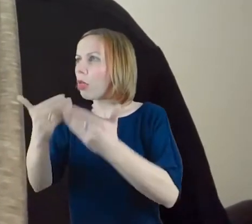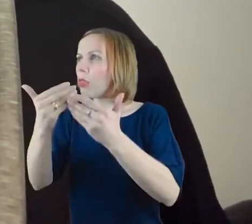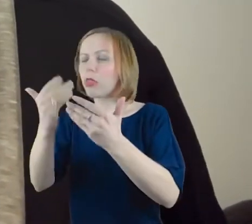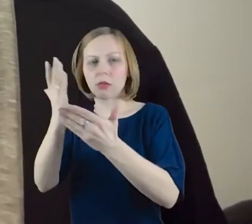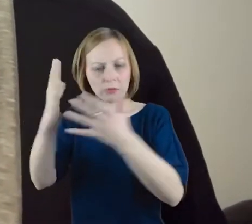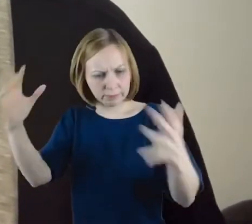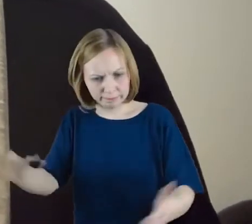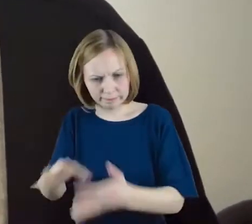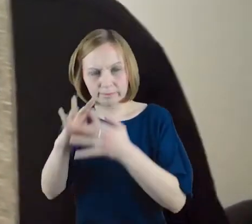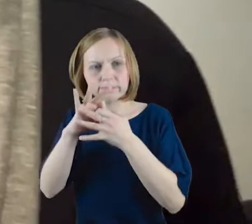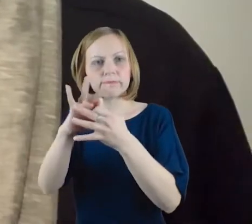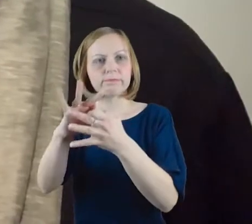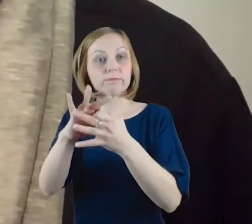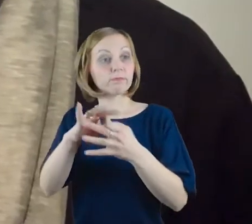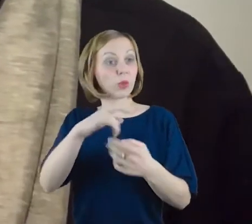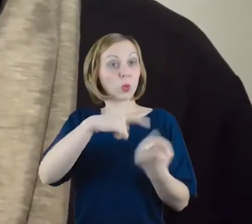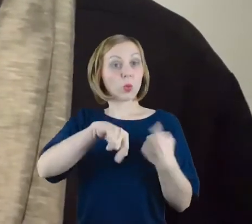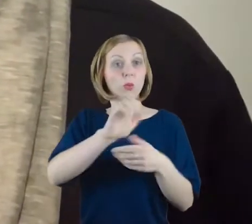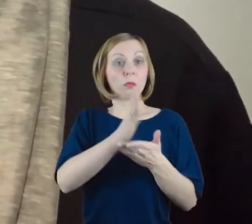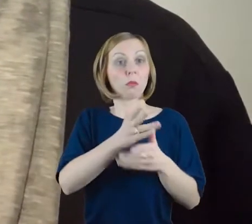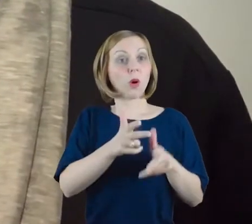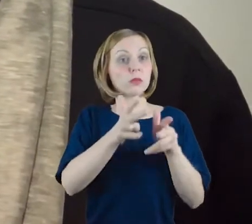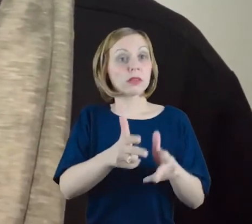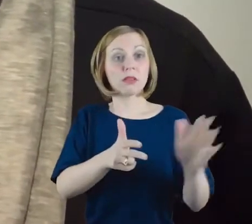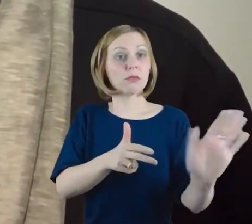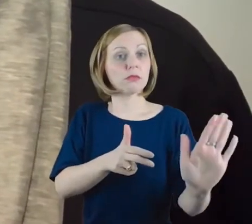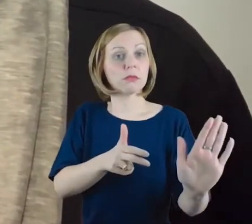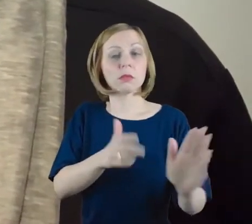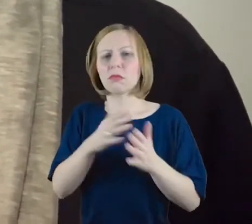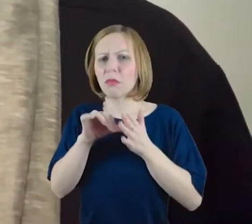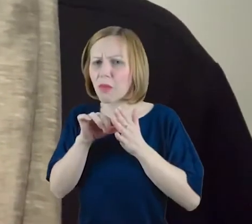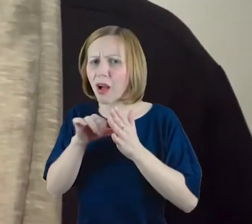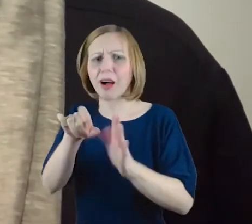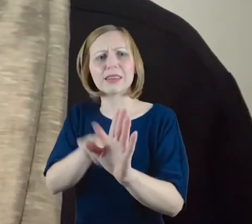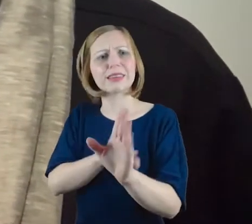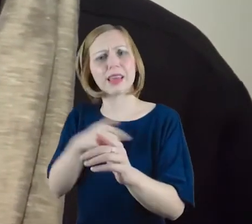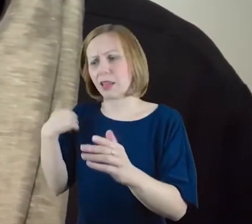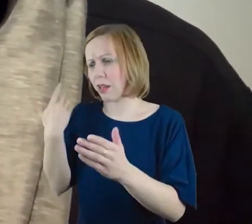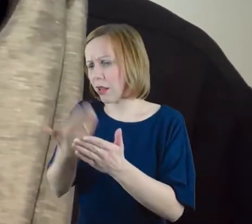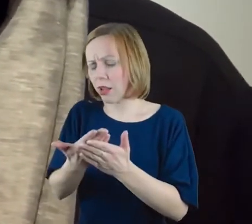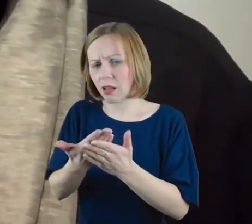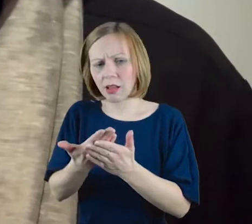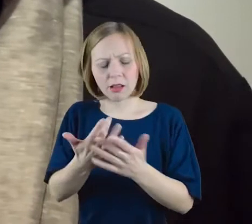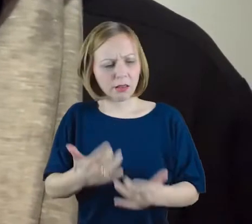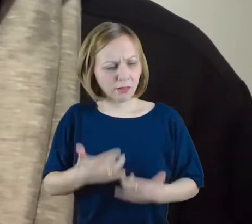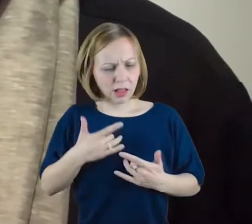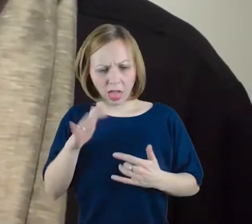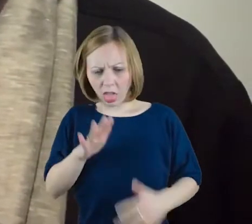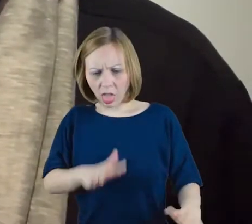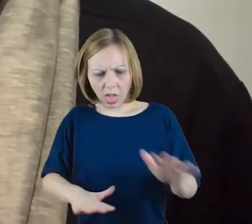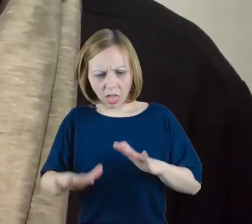be in hospital, but many of us have had a difficult year. We may feel lost or far from all that we